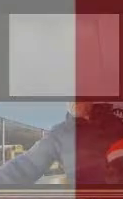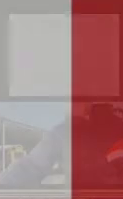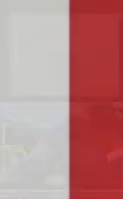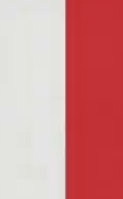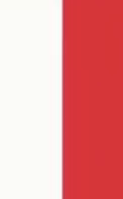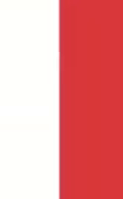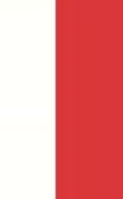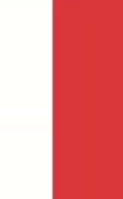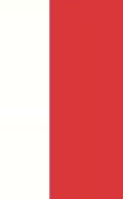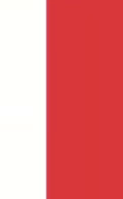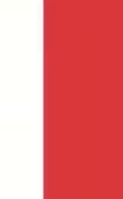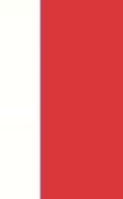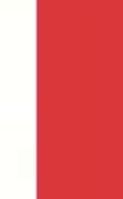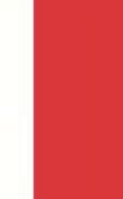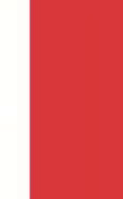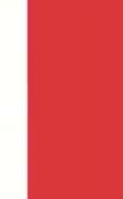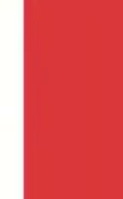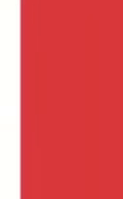Thank you.